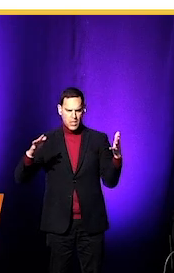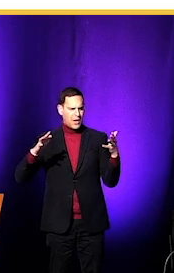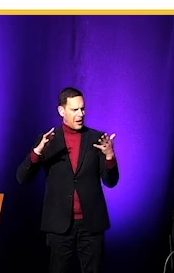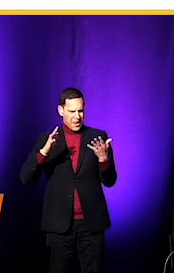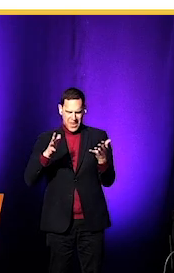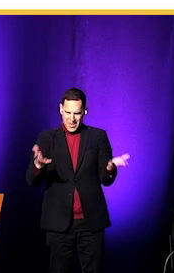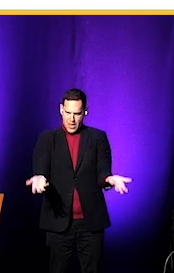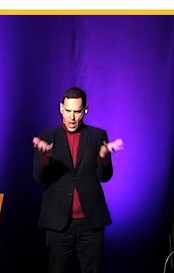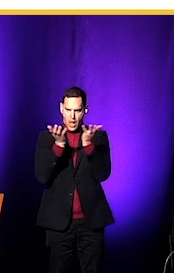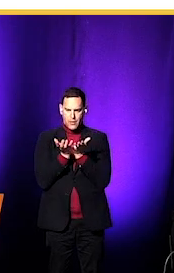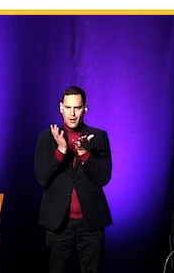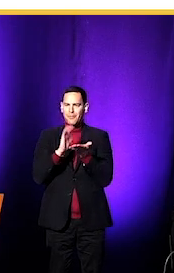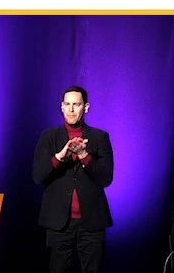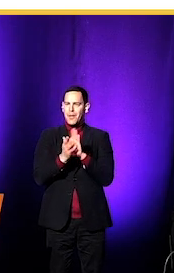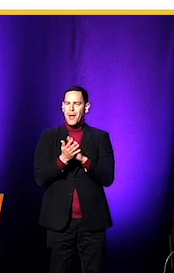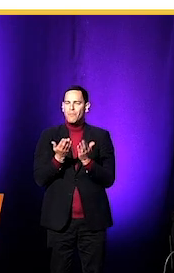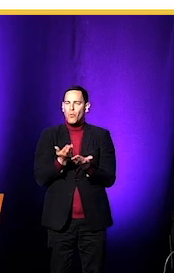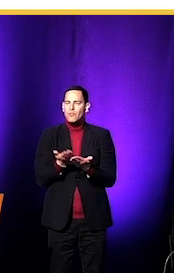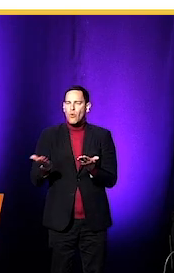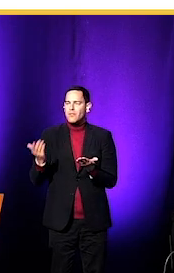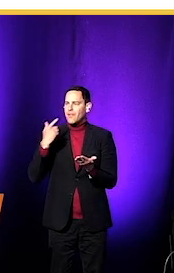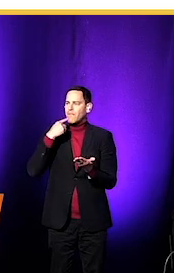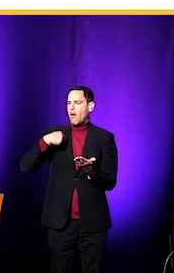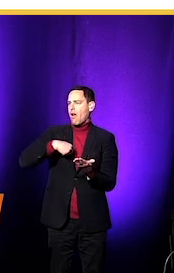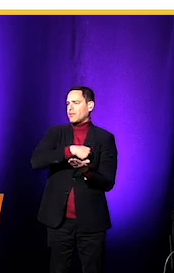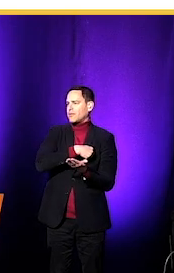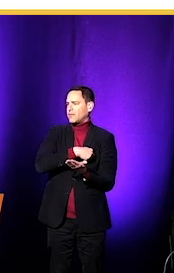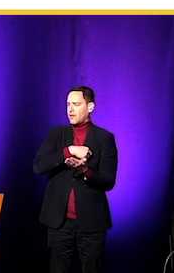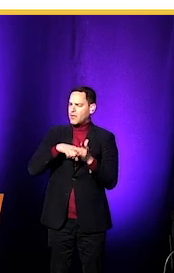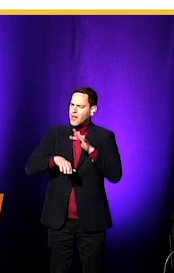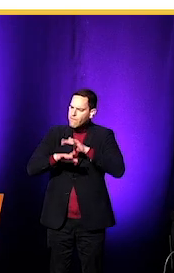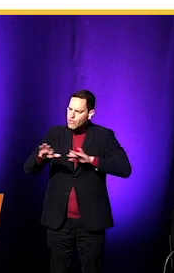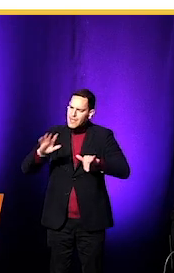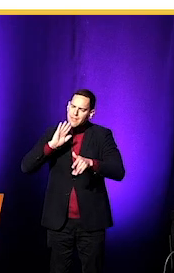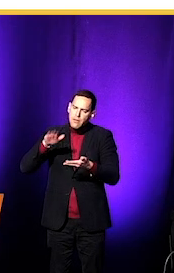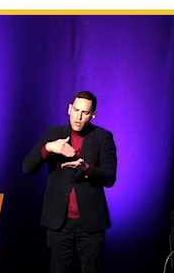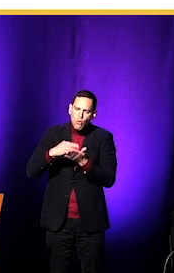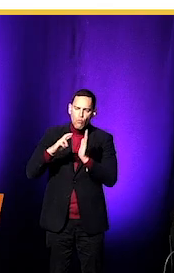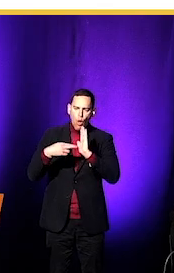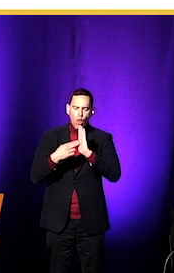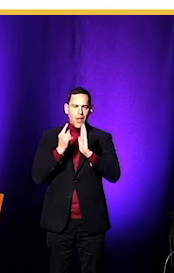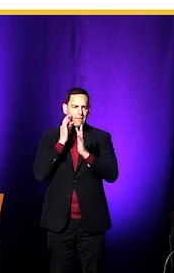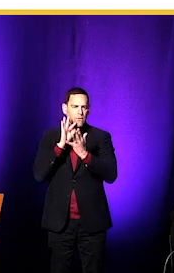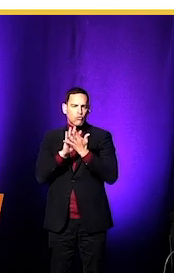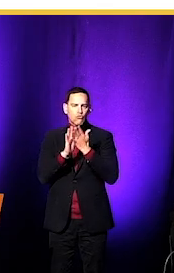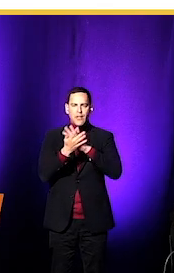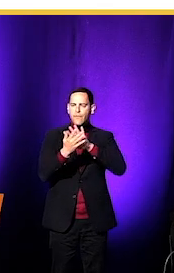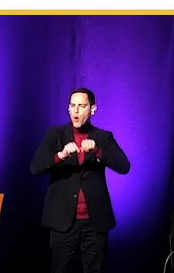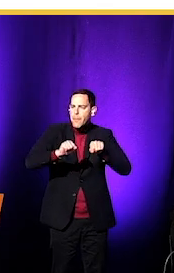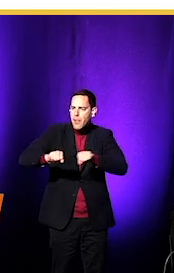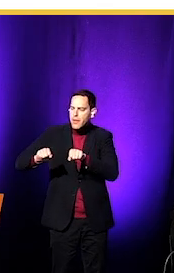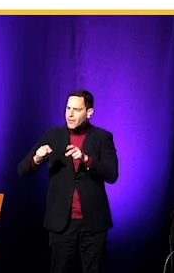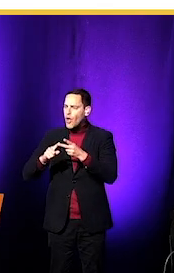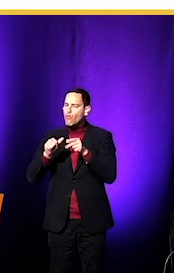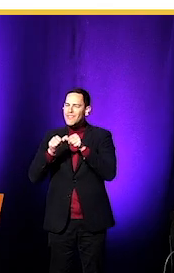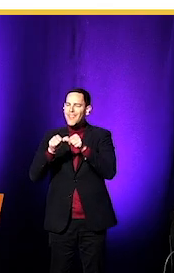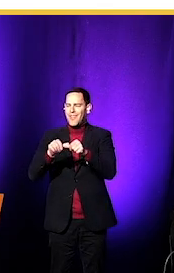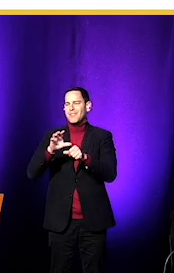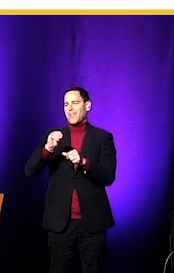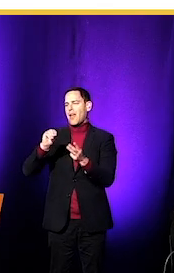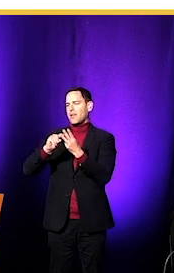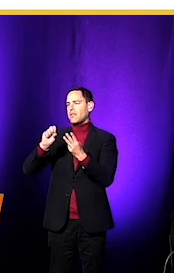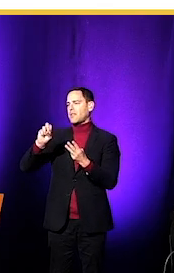resources, as diversity plays an essential role in transformability, resilience, and sustainability.